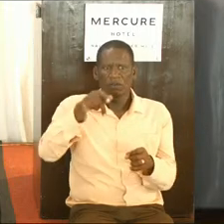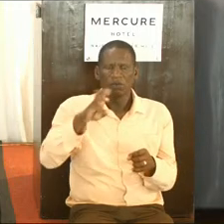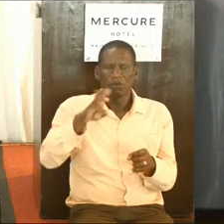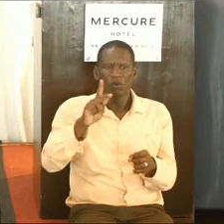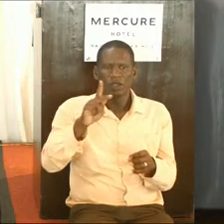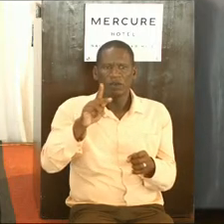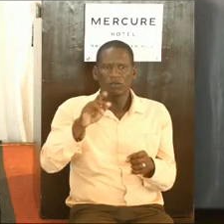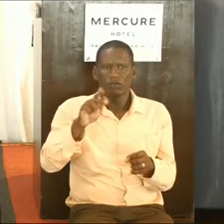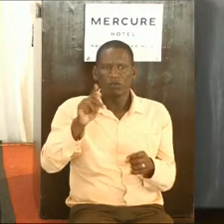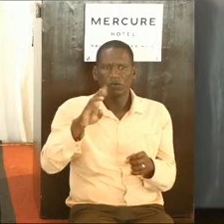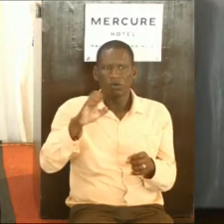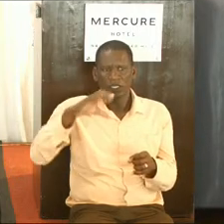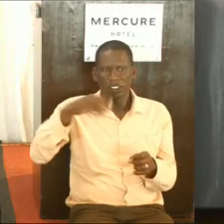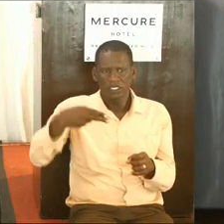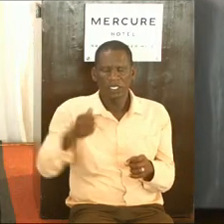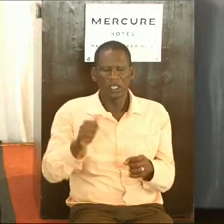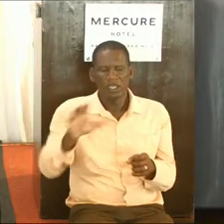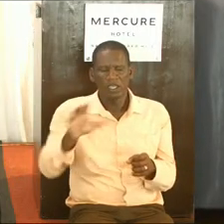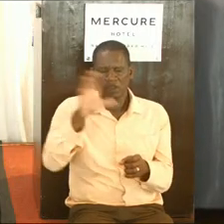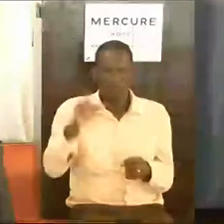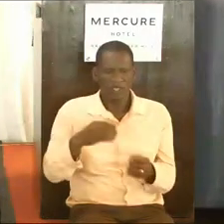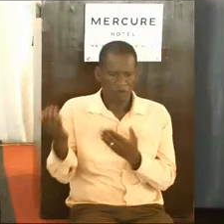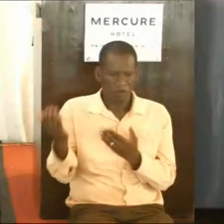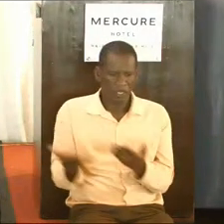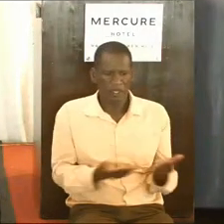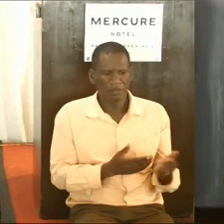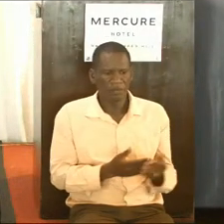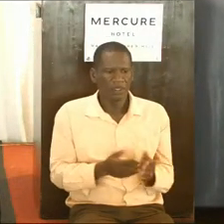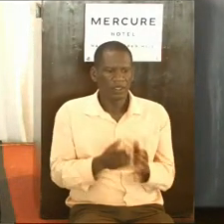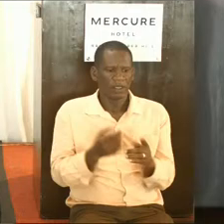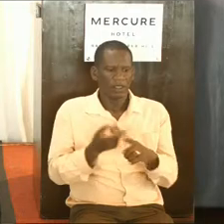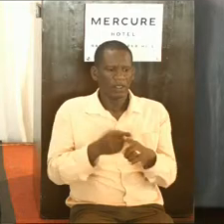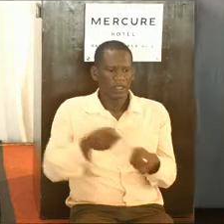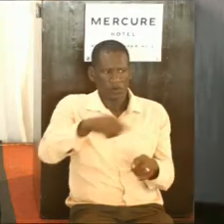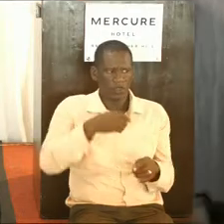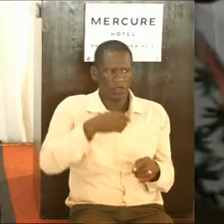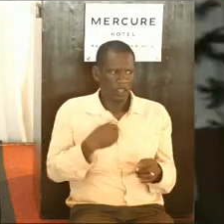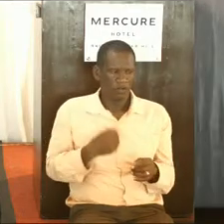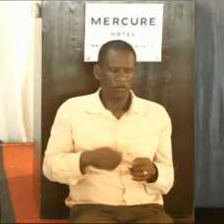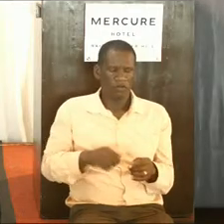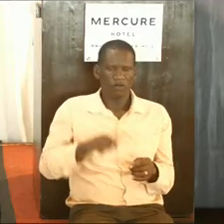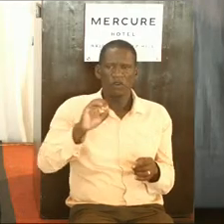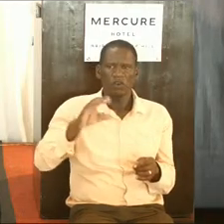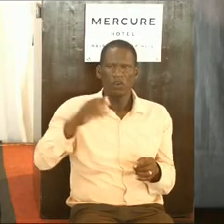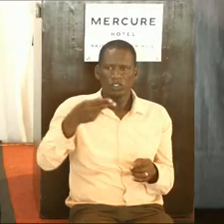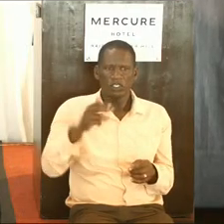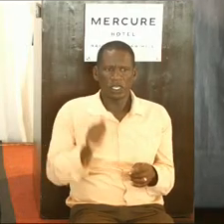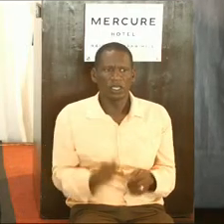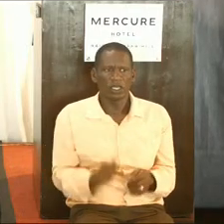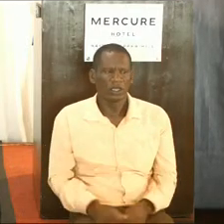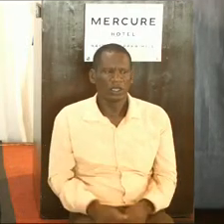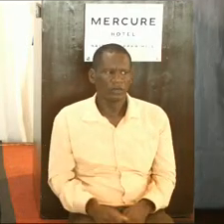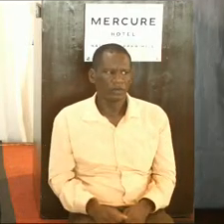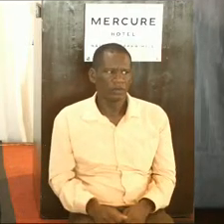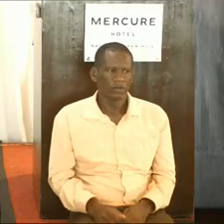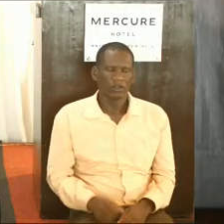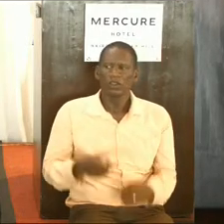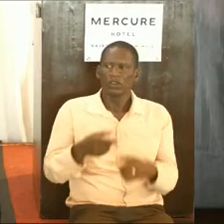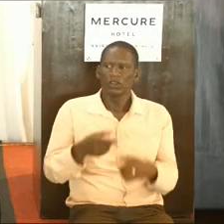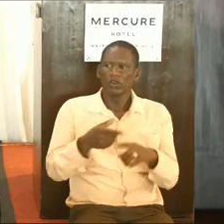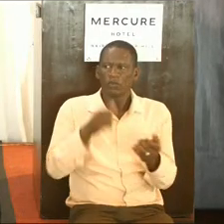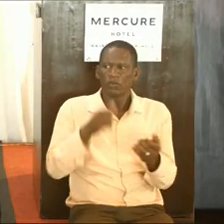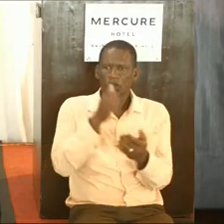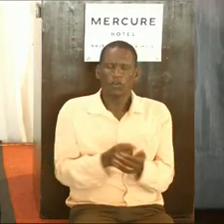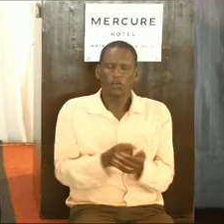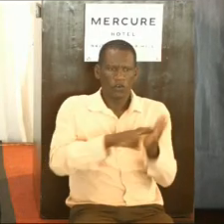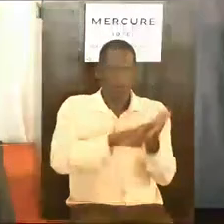Evans you're here Caribou come on up and then we have locha erukudi from the